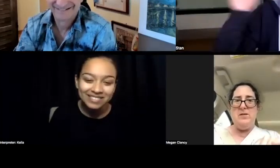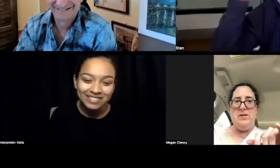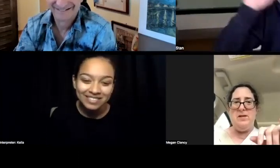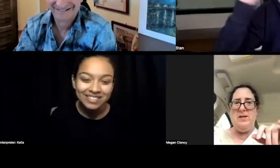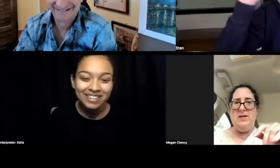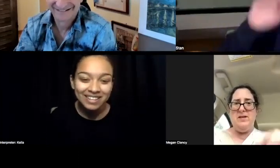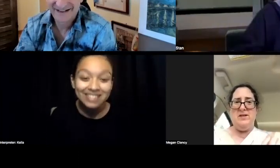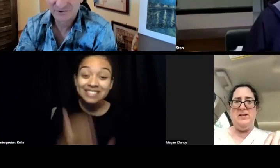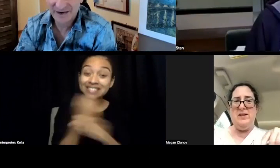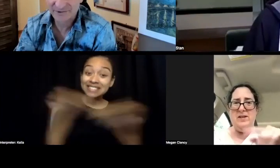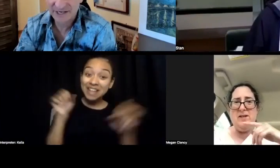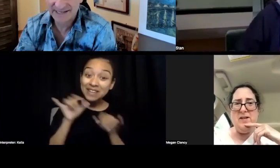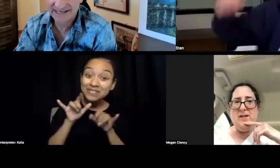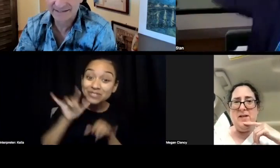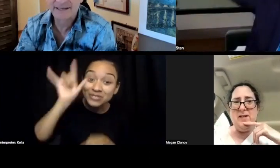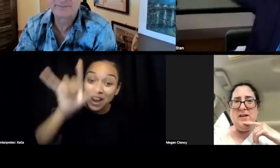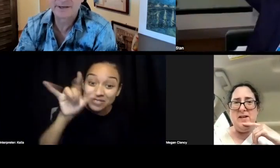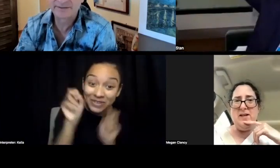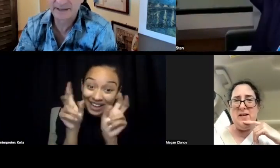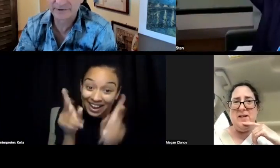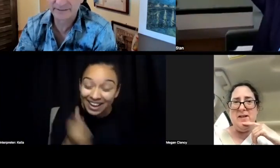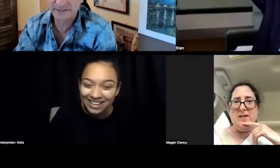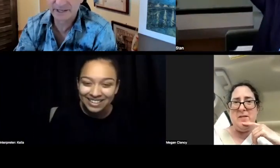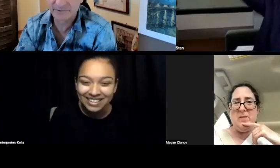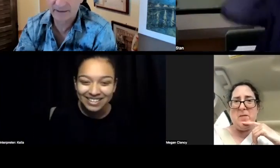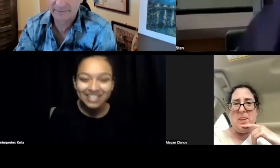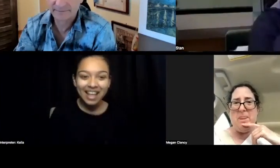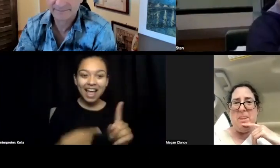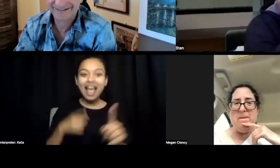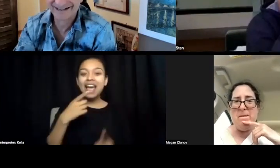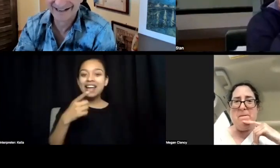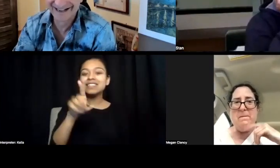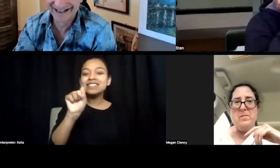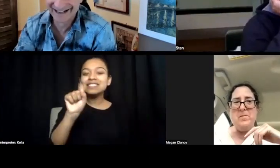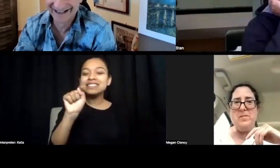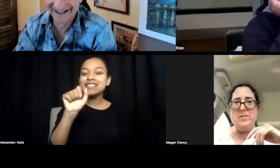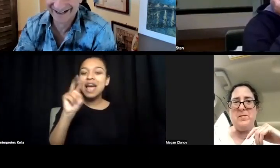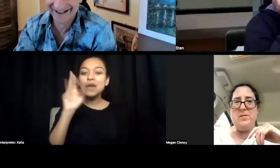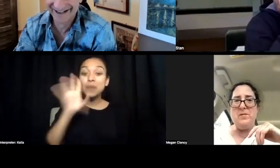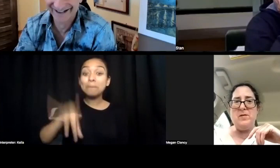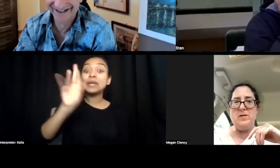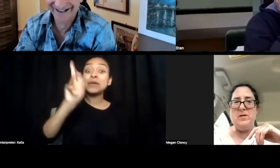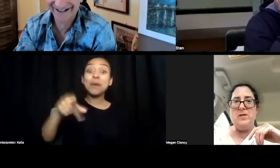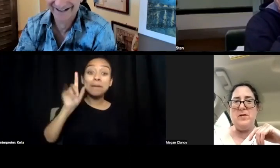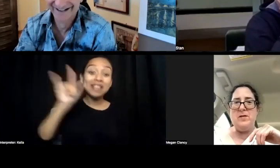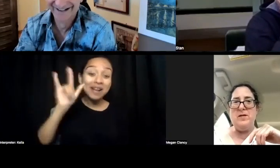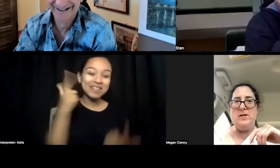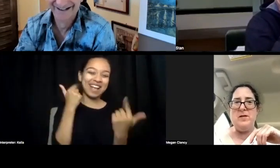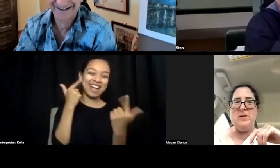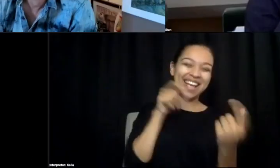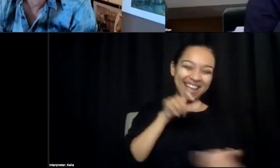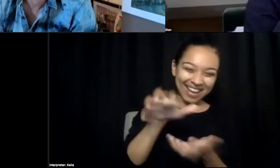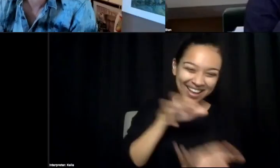Safe travels. Safe travels, yes. And he'll be on the other end to pick you up. Yeah, there you go. Your Uber